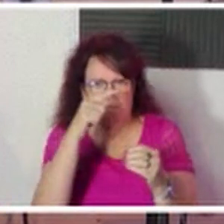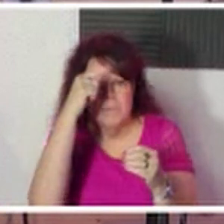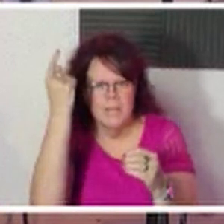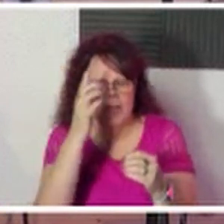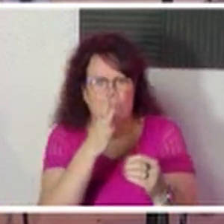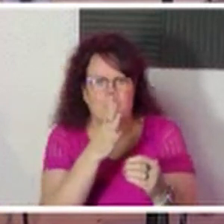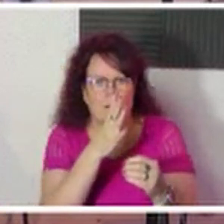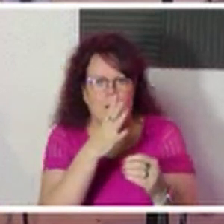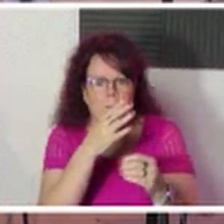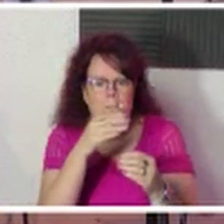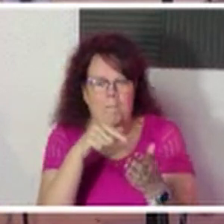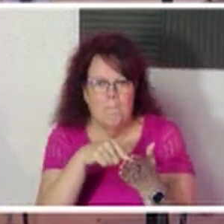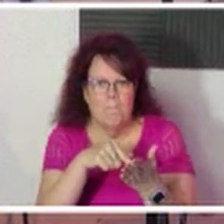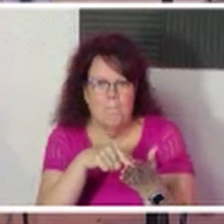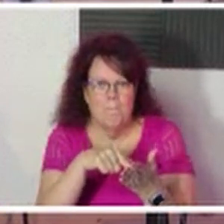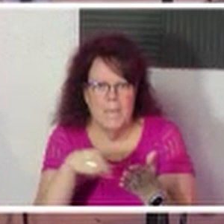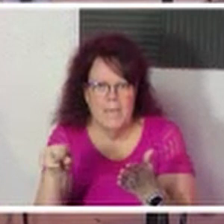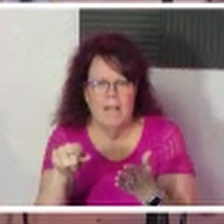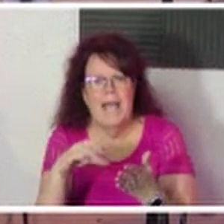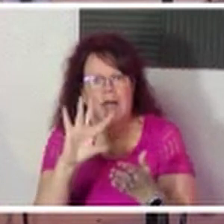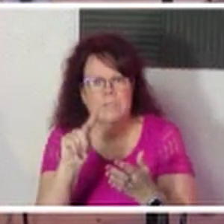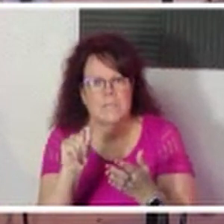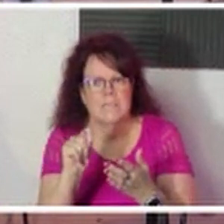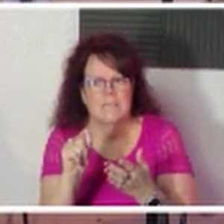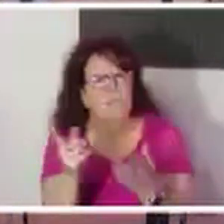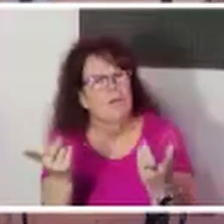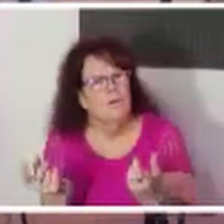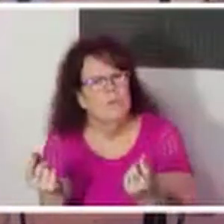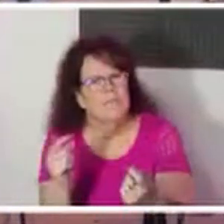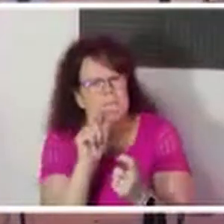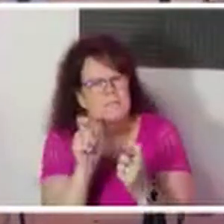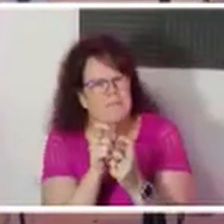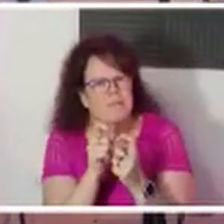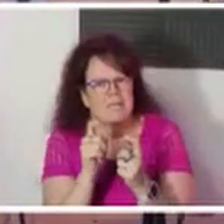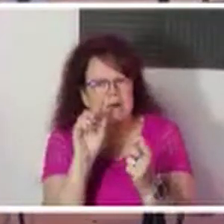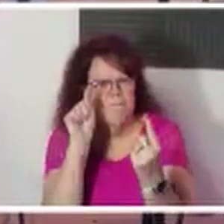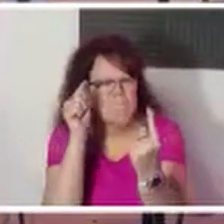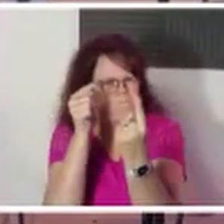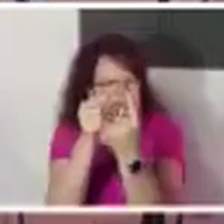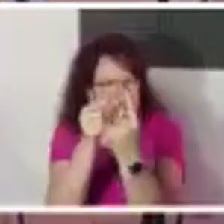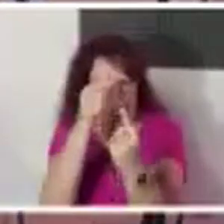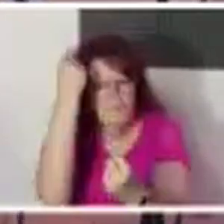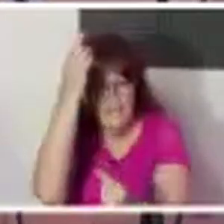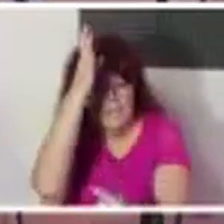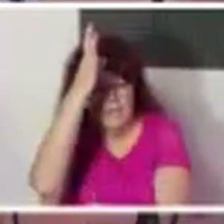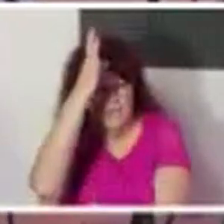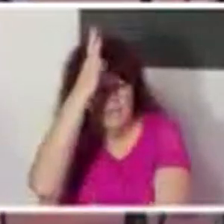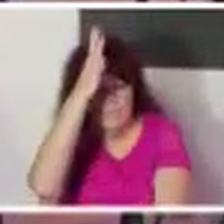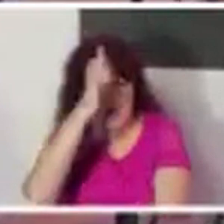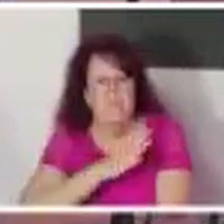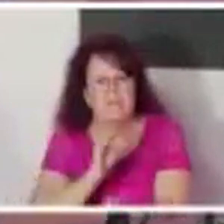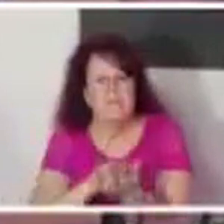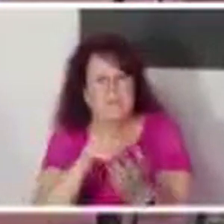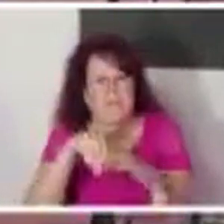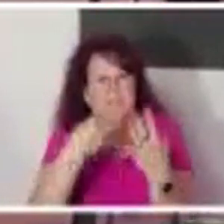what they do is they specifically target Black women who are mothers that are in jail